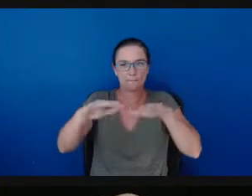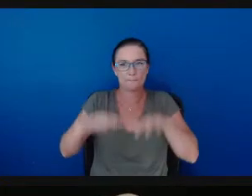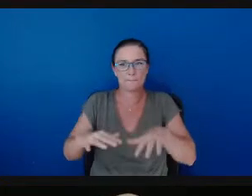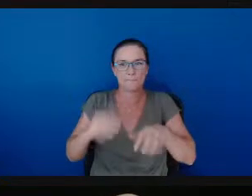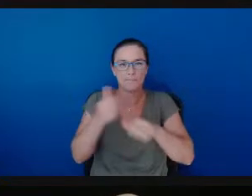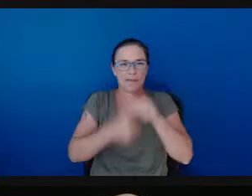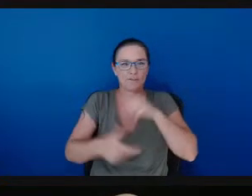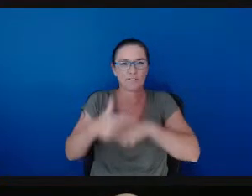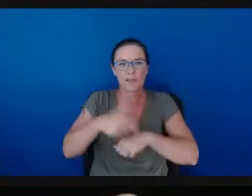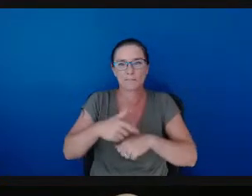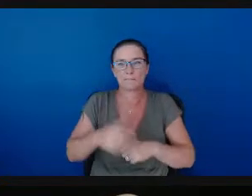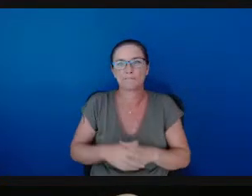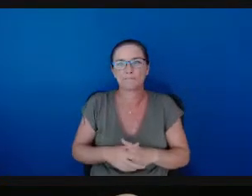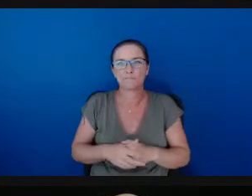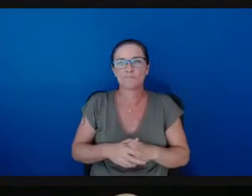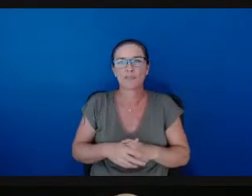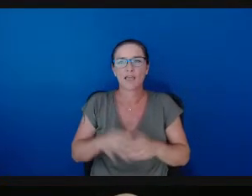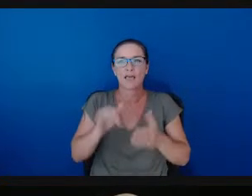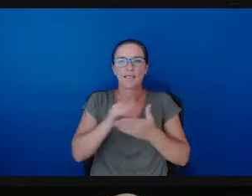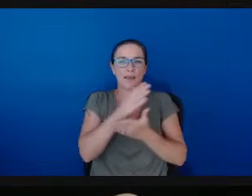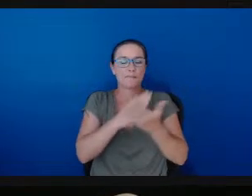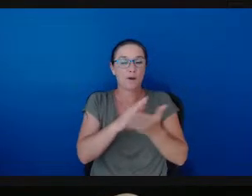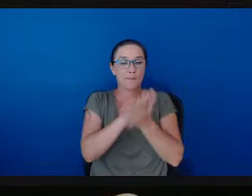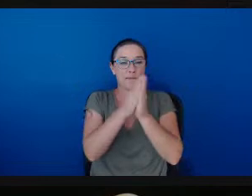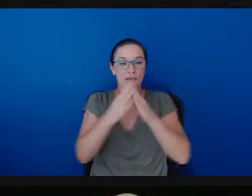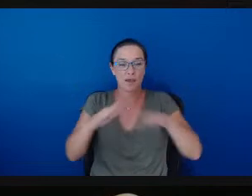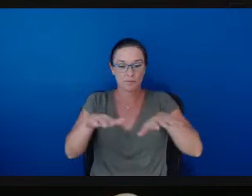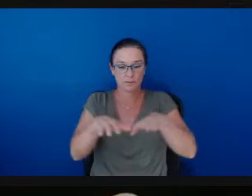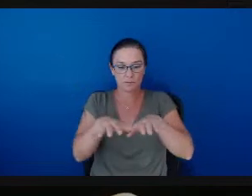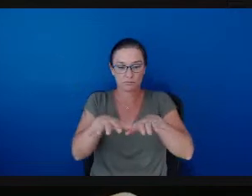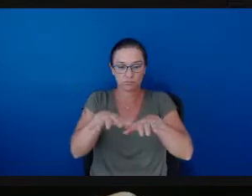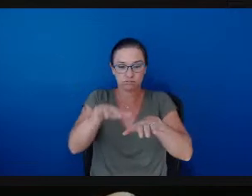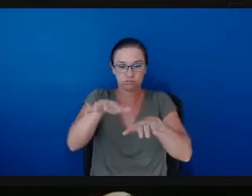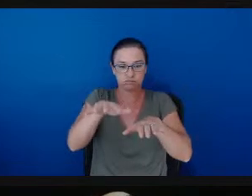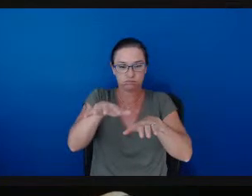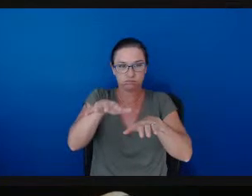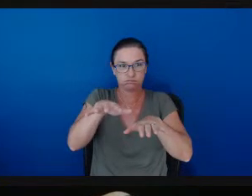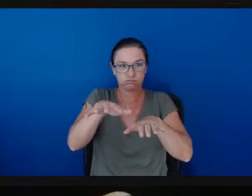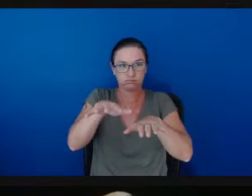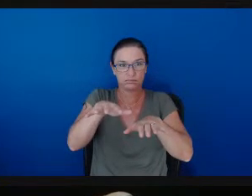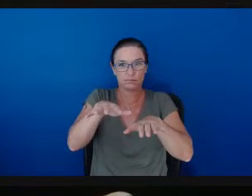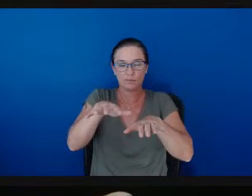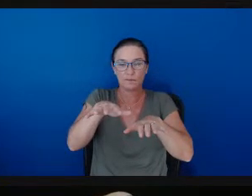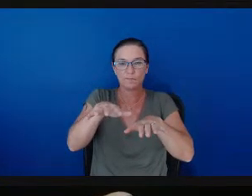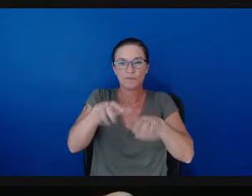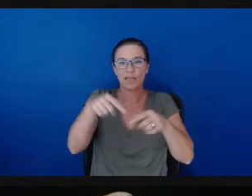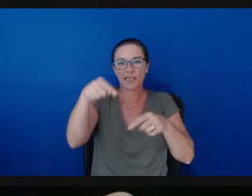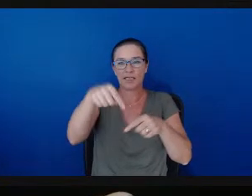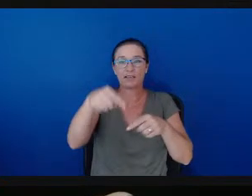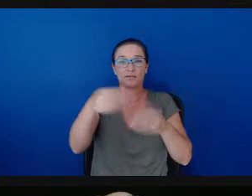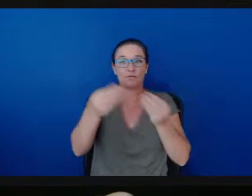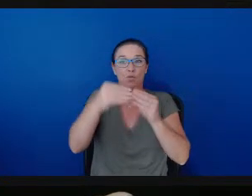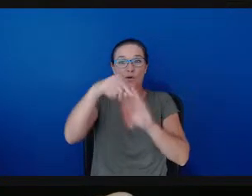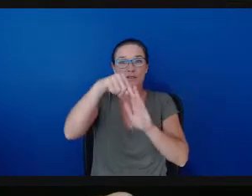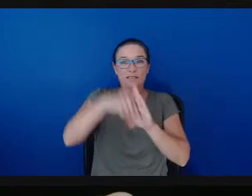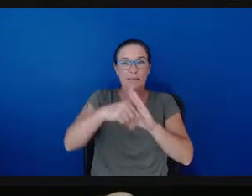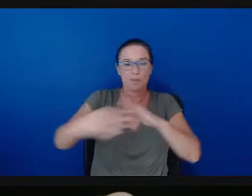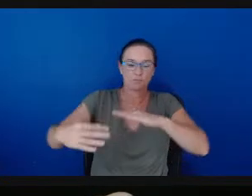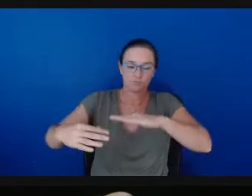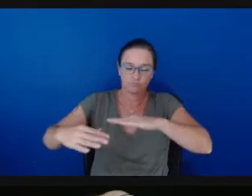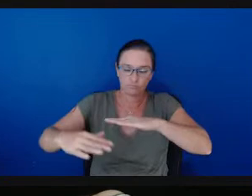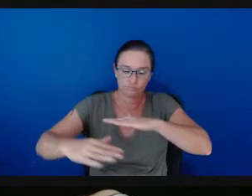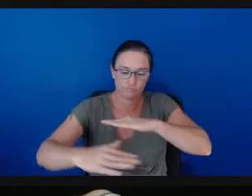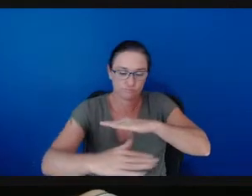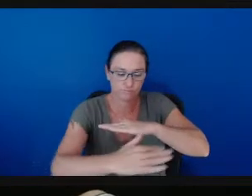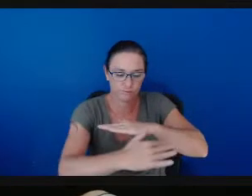that's why this part becomes higher, and this edge becomes a deeper trough, almost like a moat around that high center